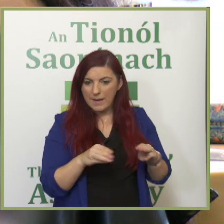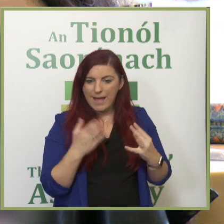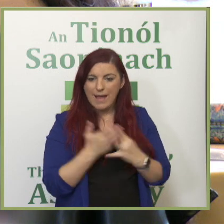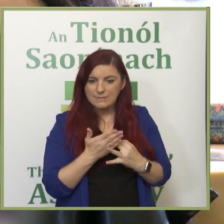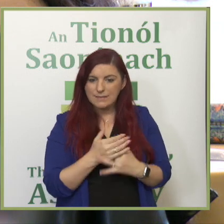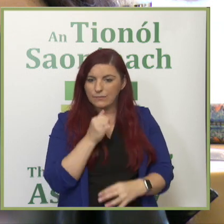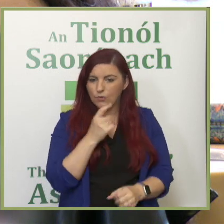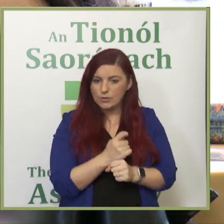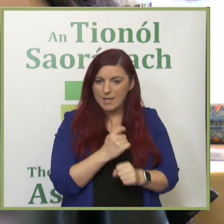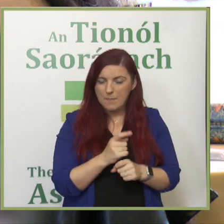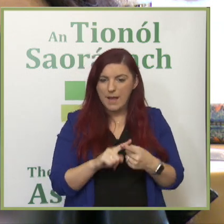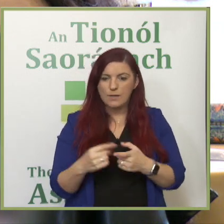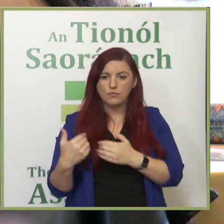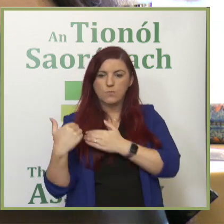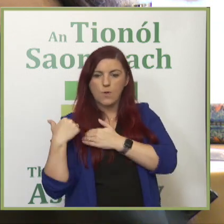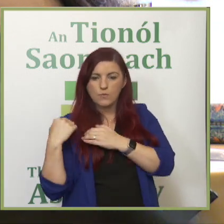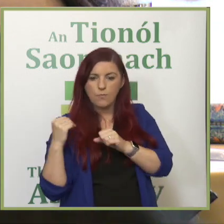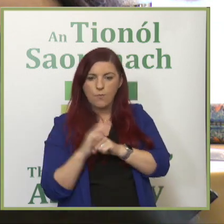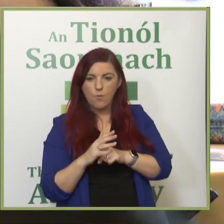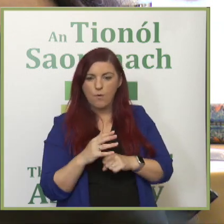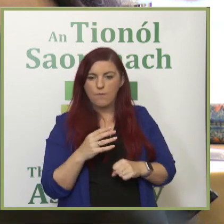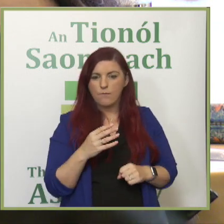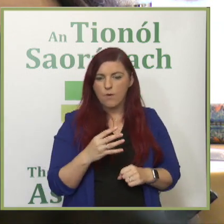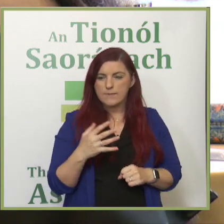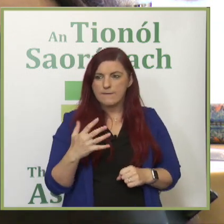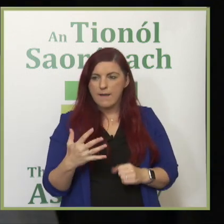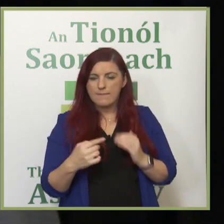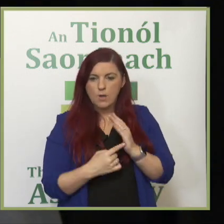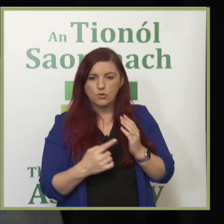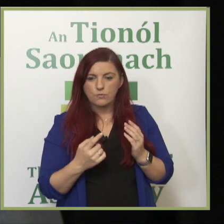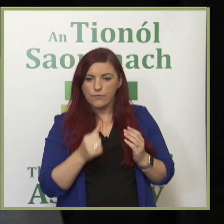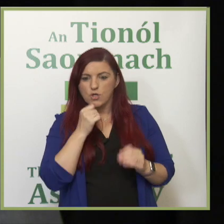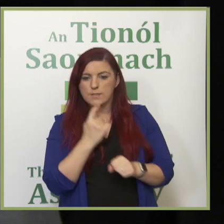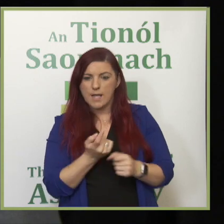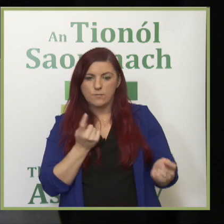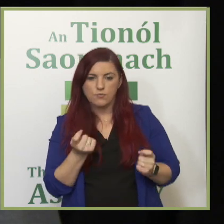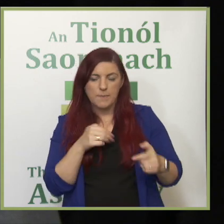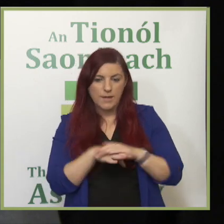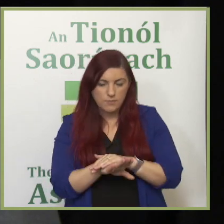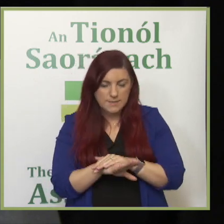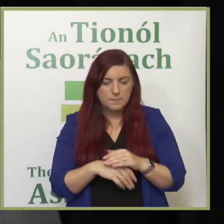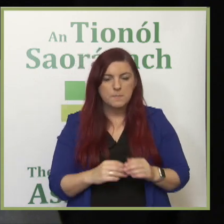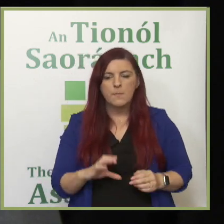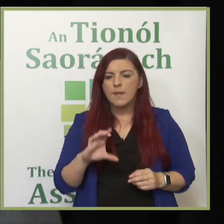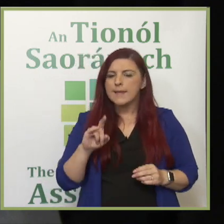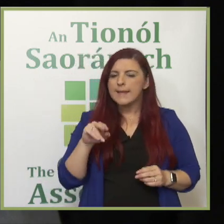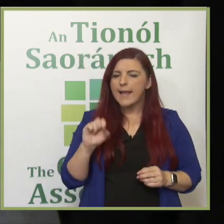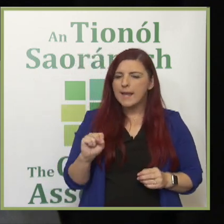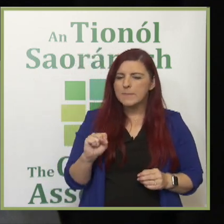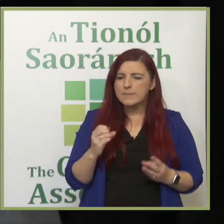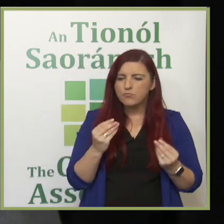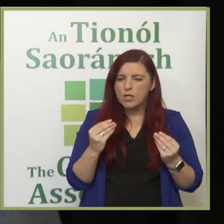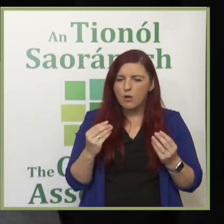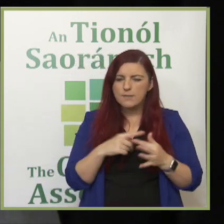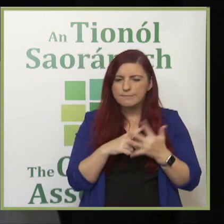for about 45% of all first-time treatment entries. Cannabis products have become more complex, and we see